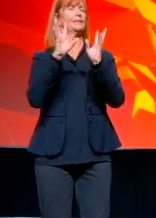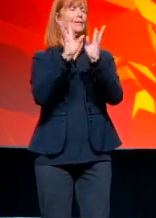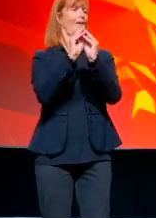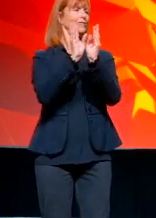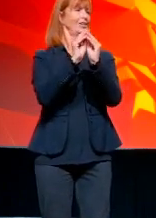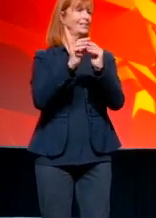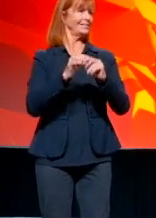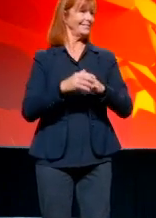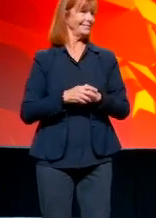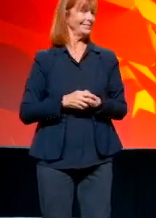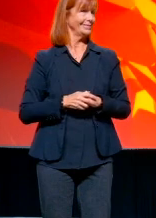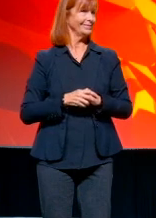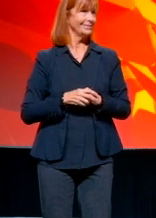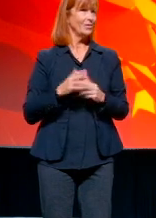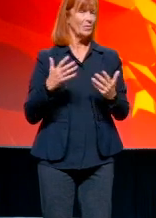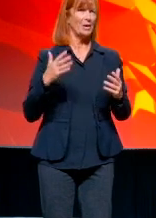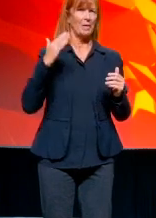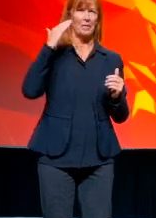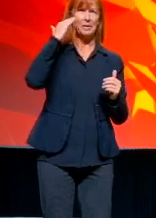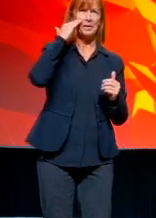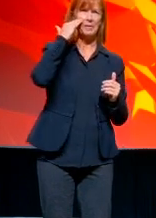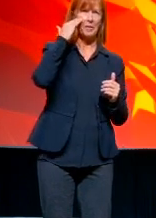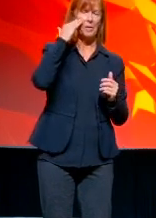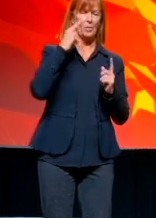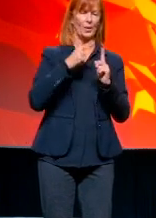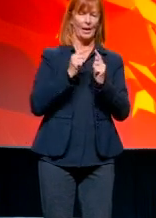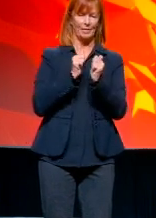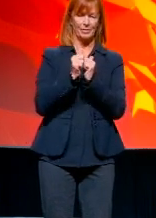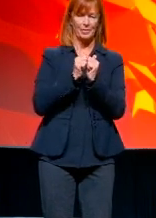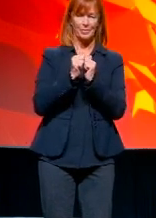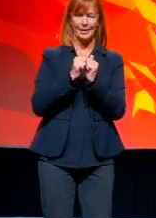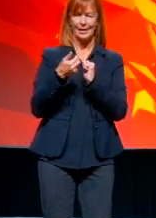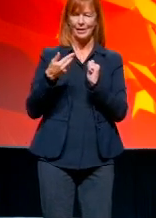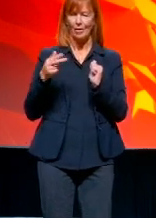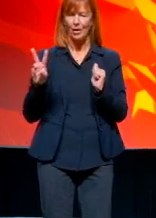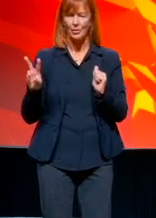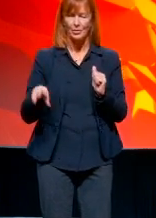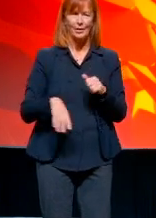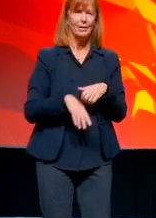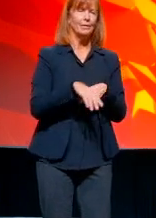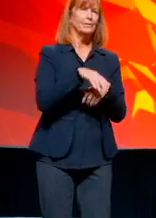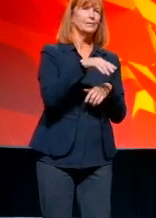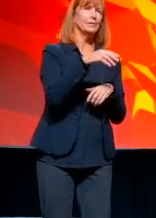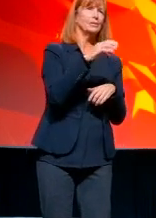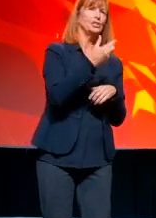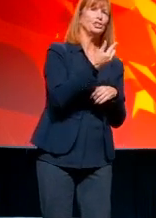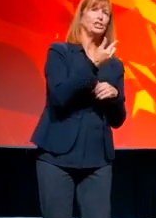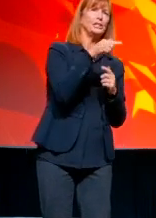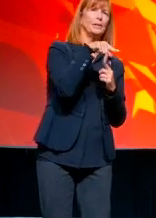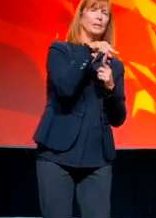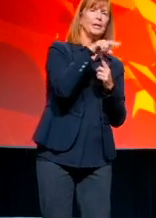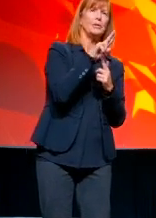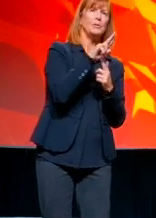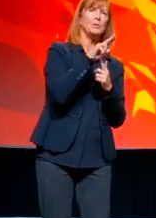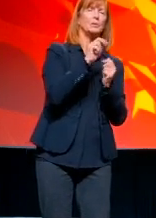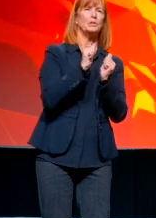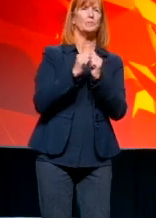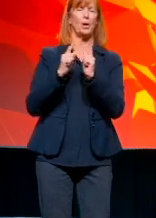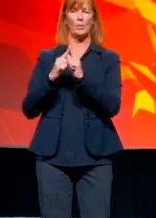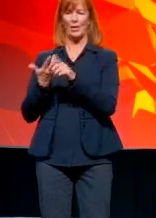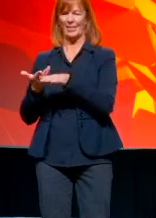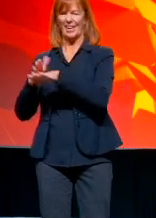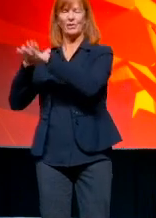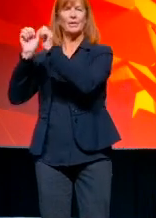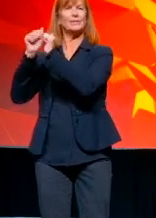already see that accelerated computing hardware like GPUs and power a variety of AI applications by kind